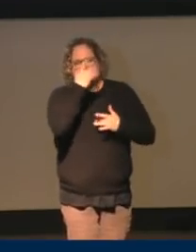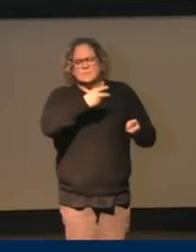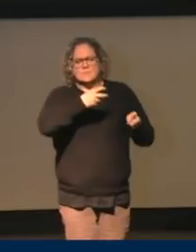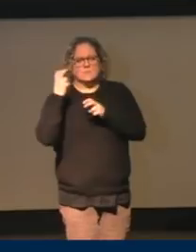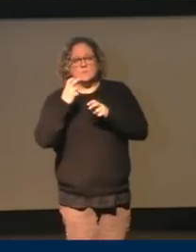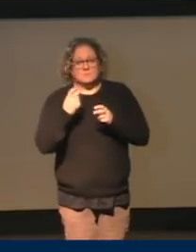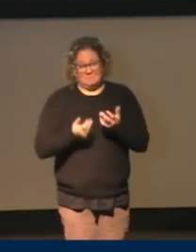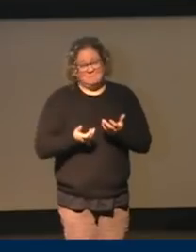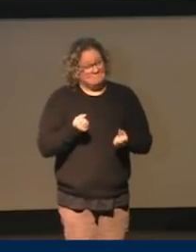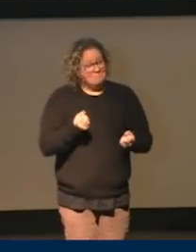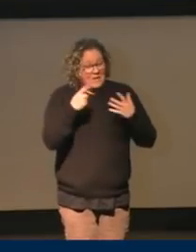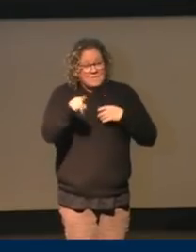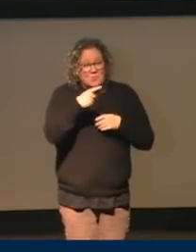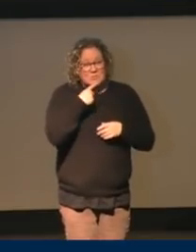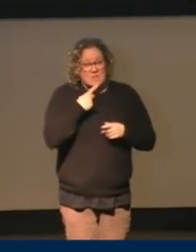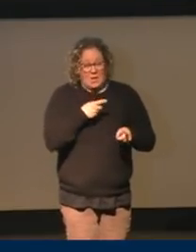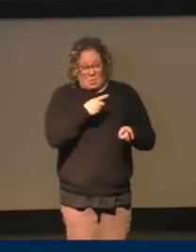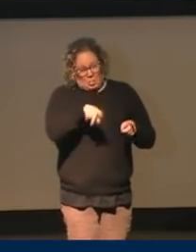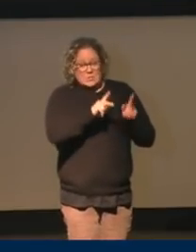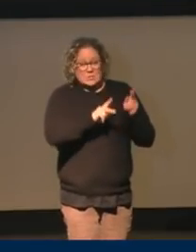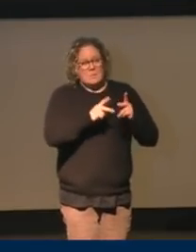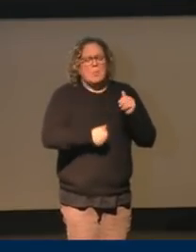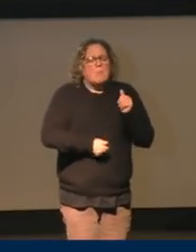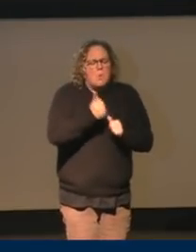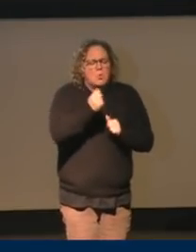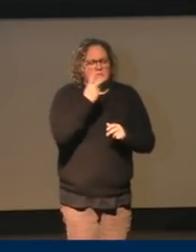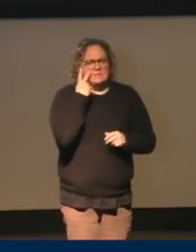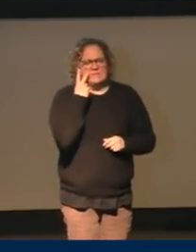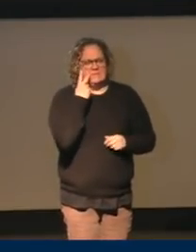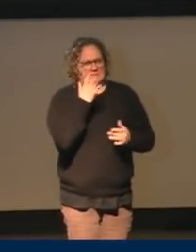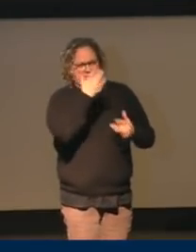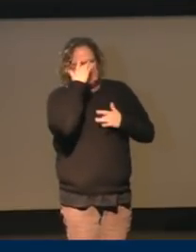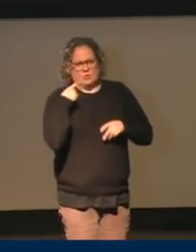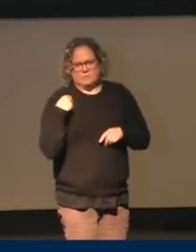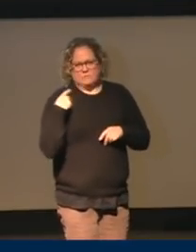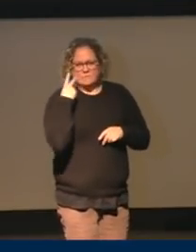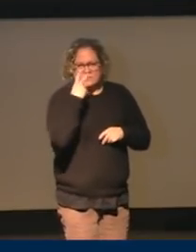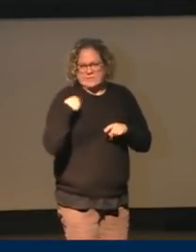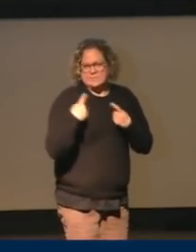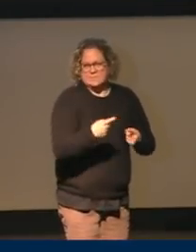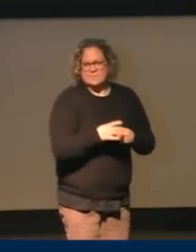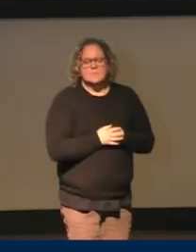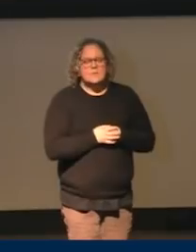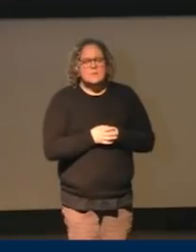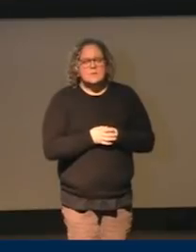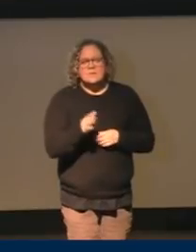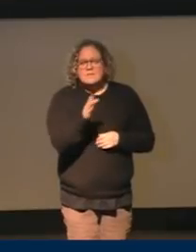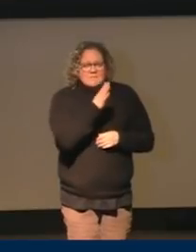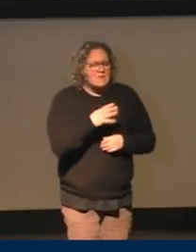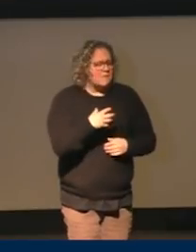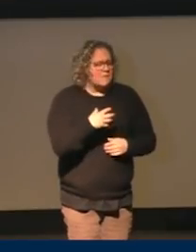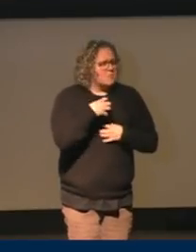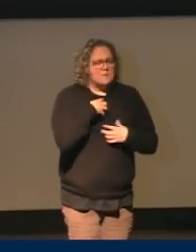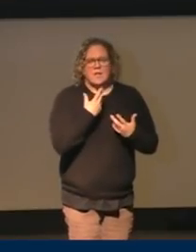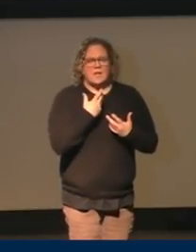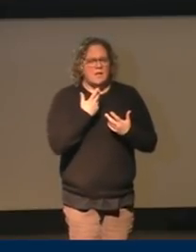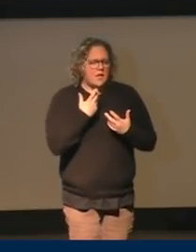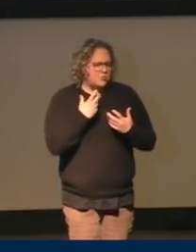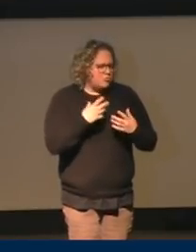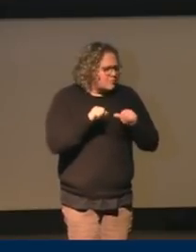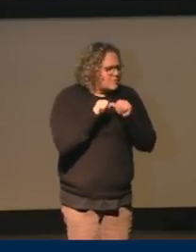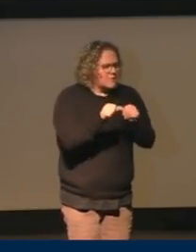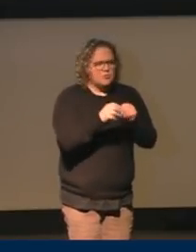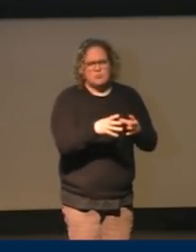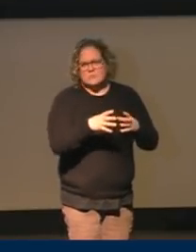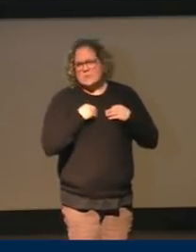sickest patients you've ever taken care of. You do not complain. You figure out ways we could meet the needs of our patients, families, and each